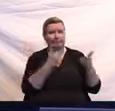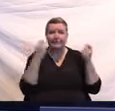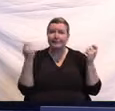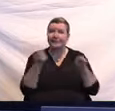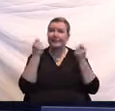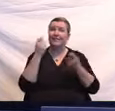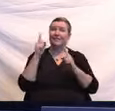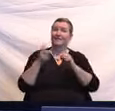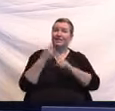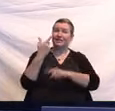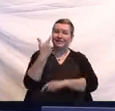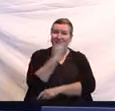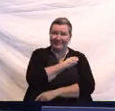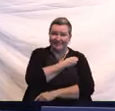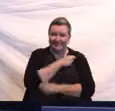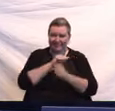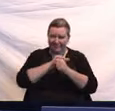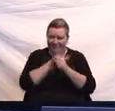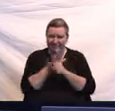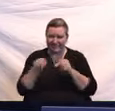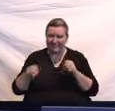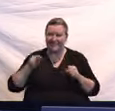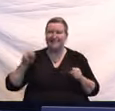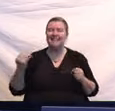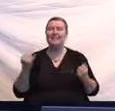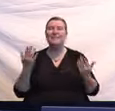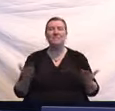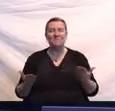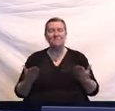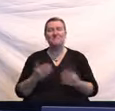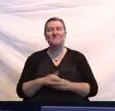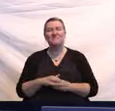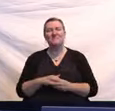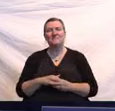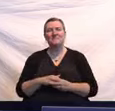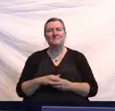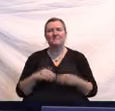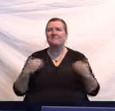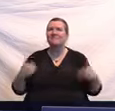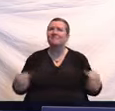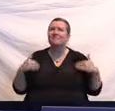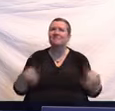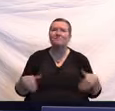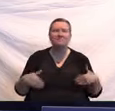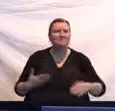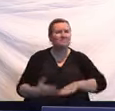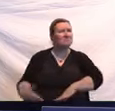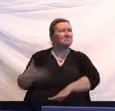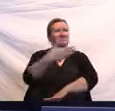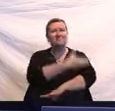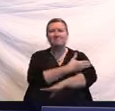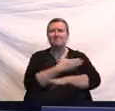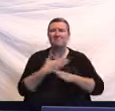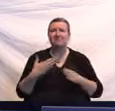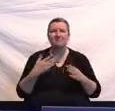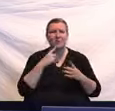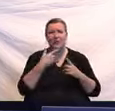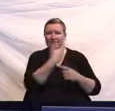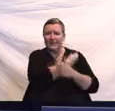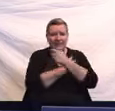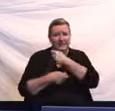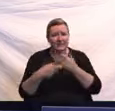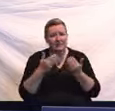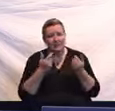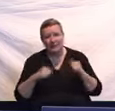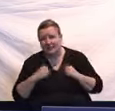COVID-19 vaccination being administered in our state, we have made tremendous progress in vaccinating those who live, work,